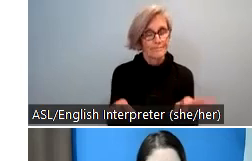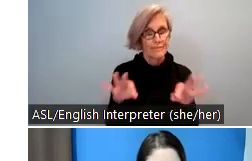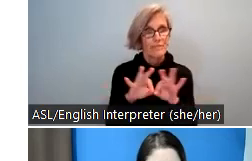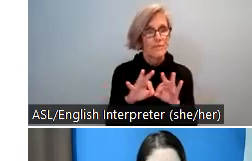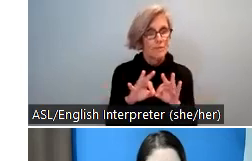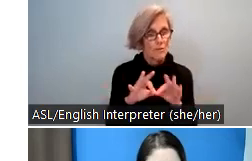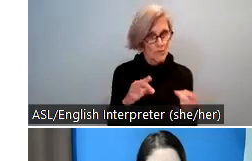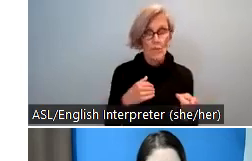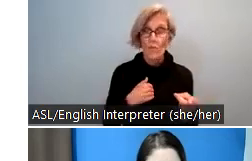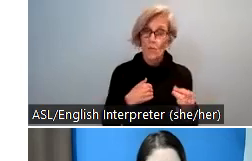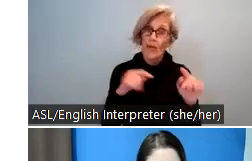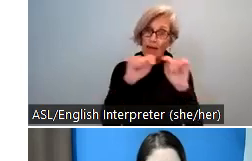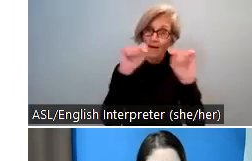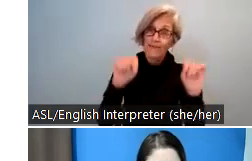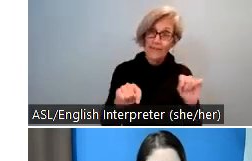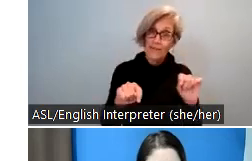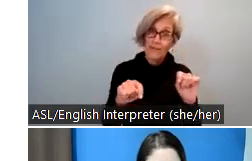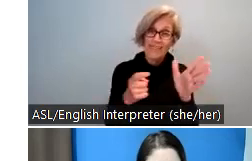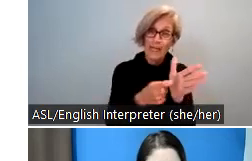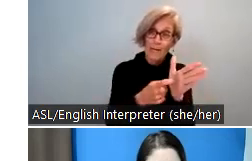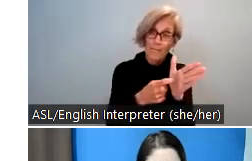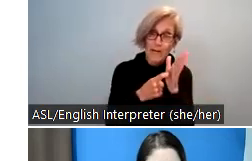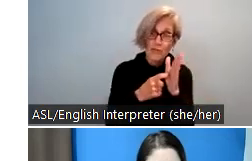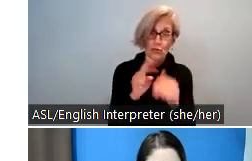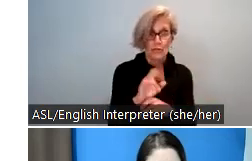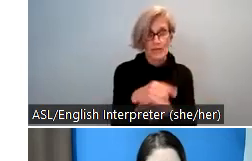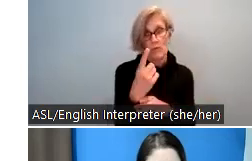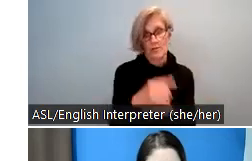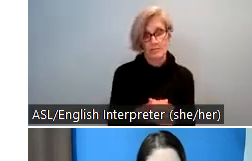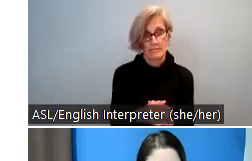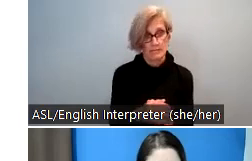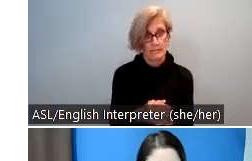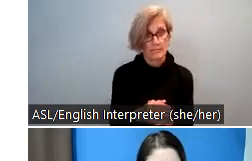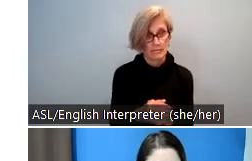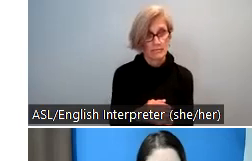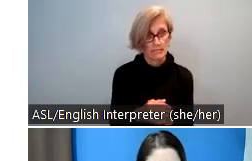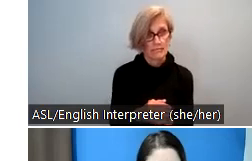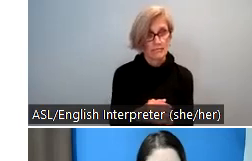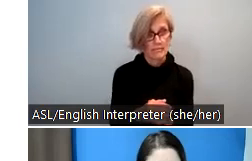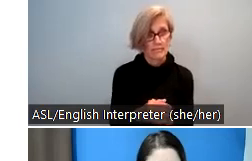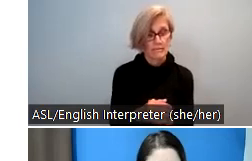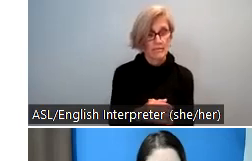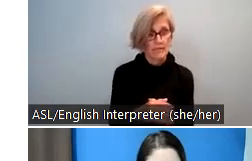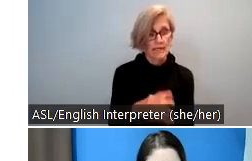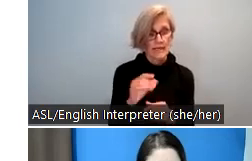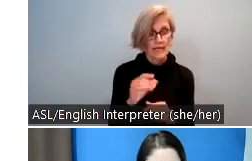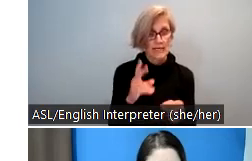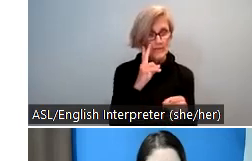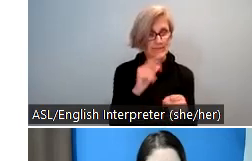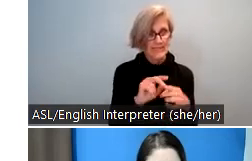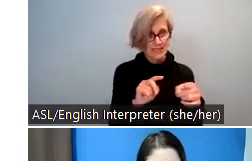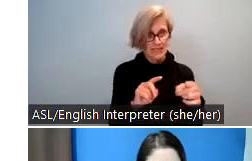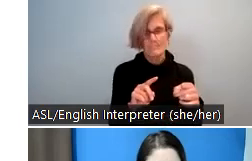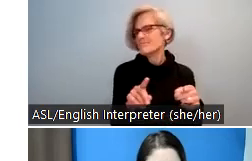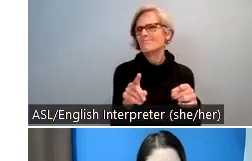that must be used. For that project template on the project website, again, going back to these